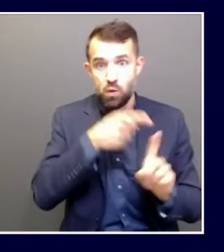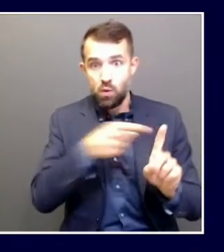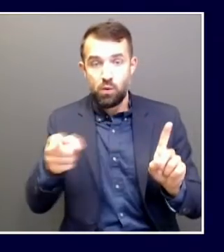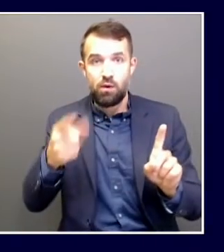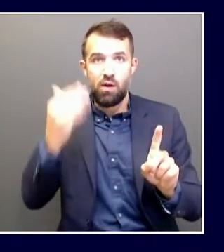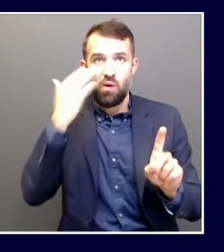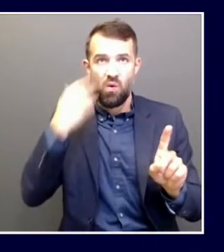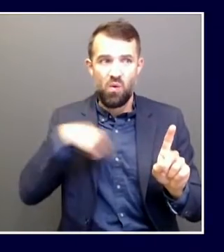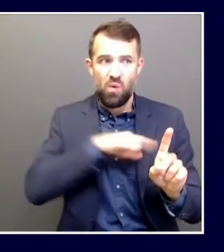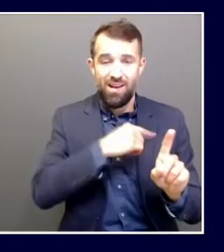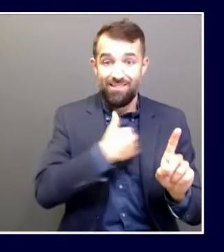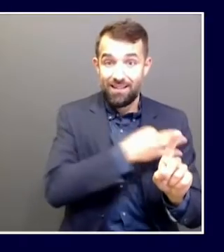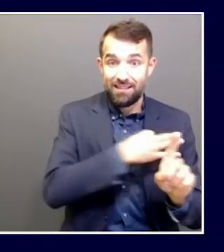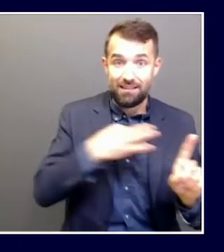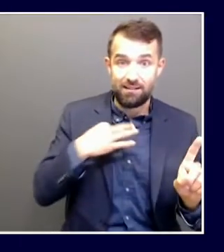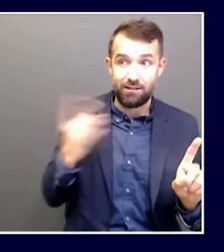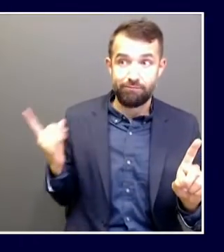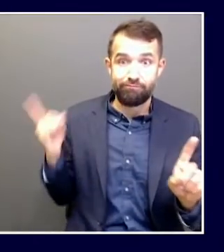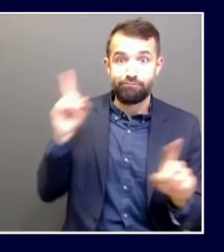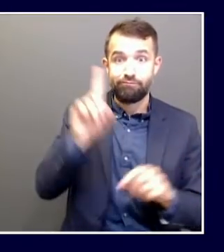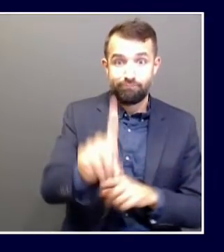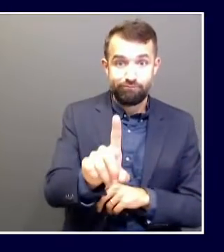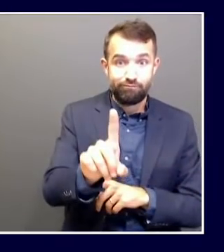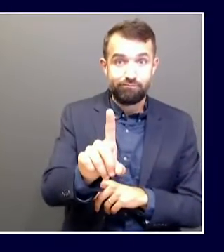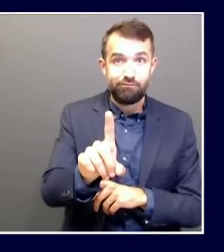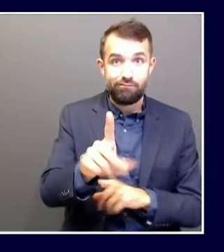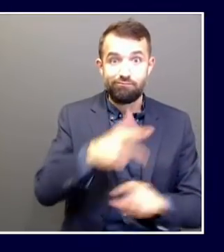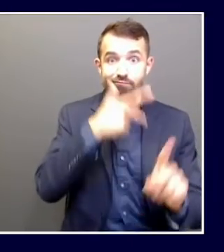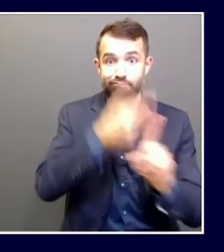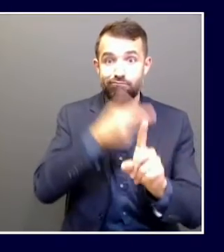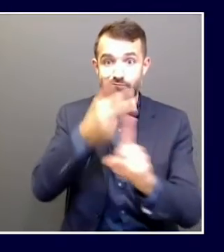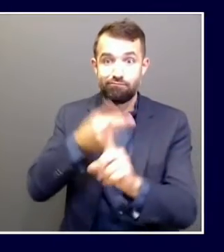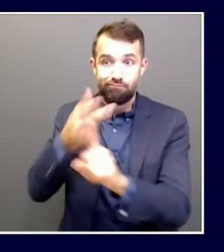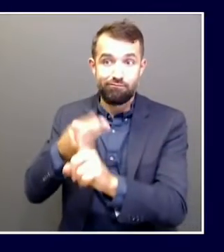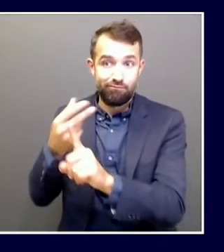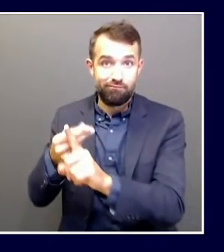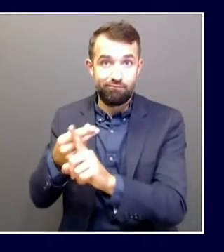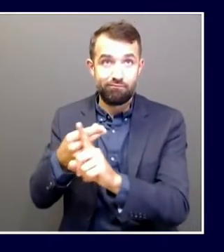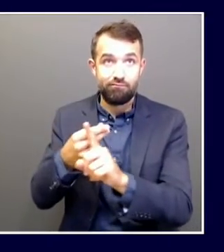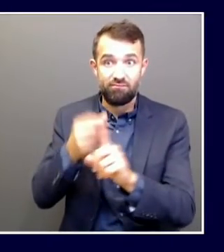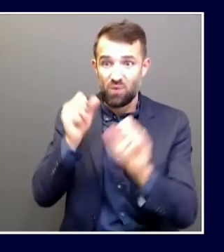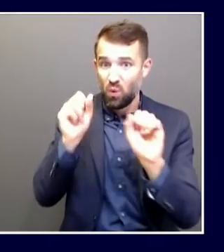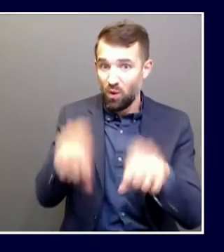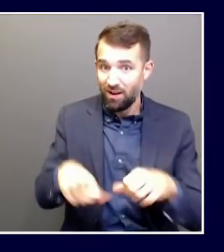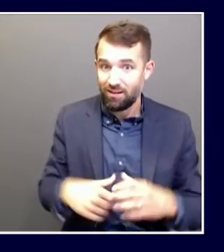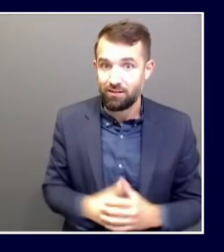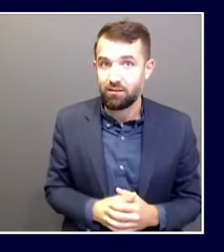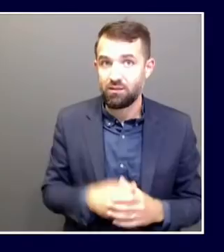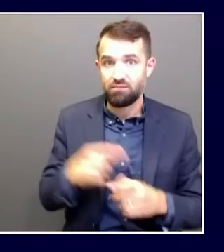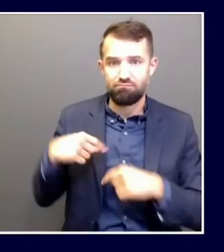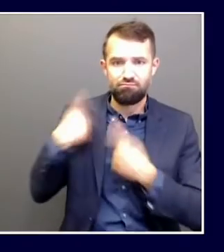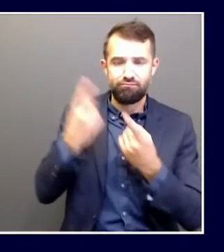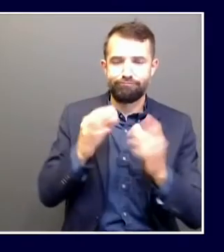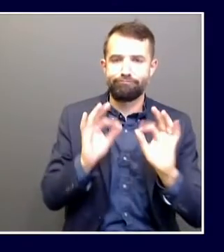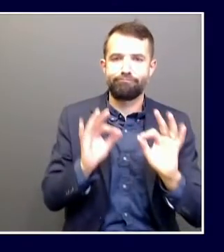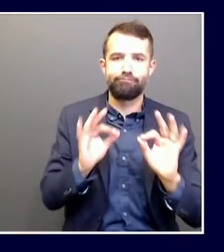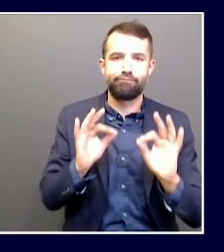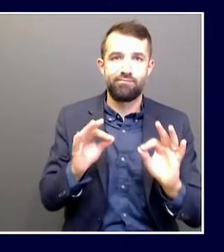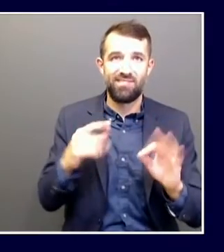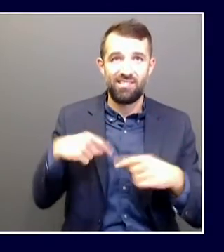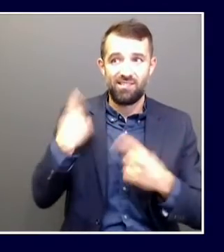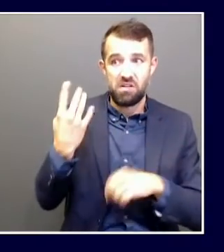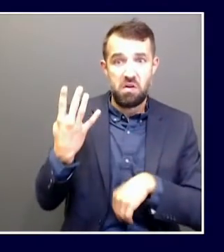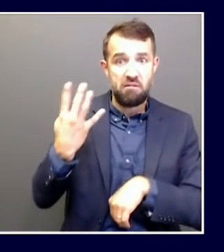those who got Pfizer. So I'm pleased with it so far. Of course, we're only about 4 days in, so we've got a ways ahead of